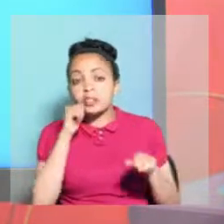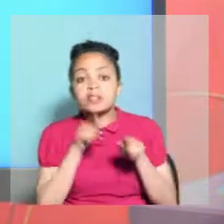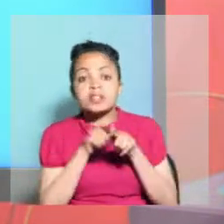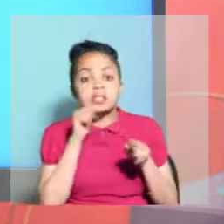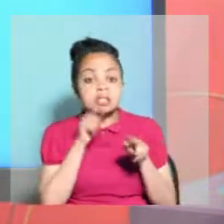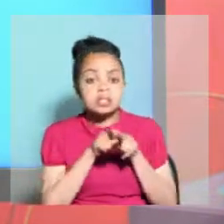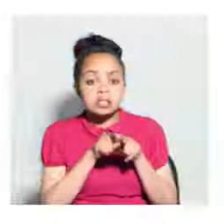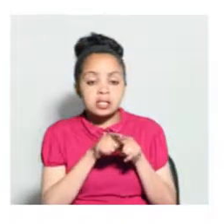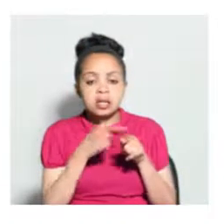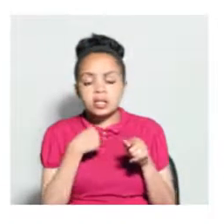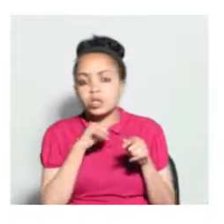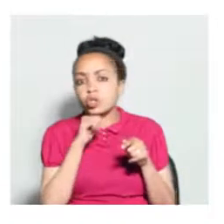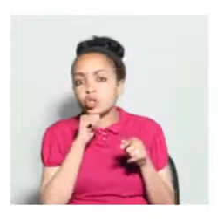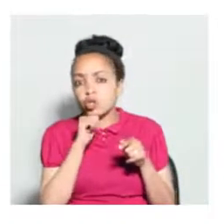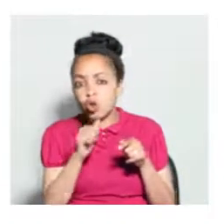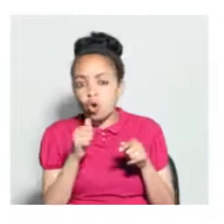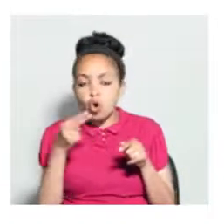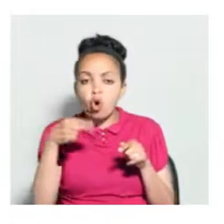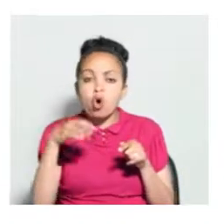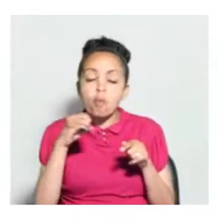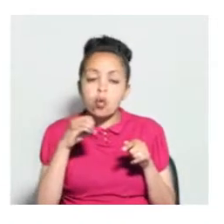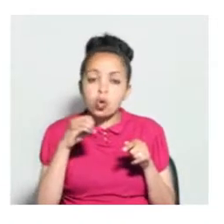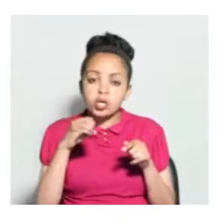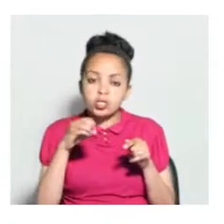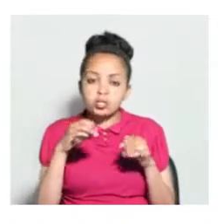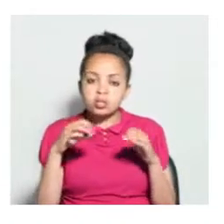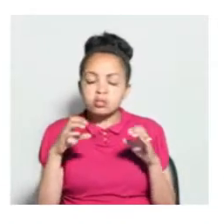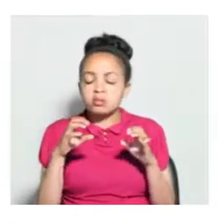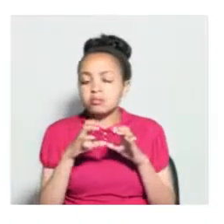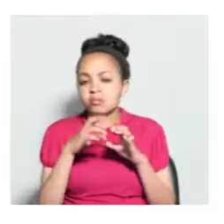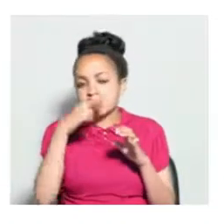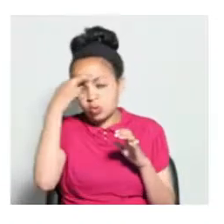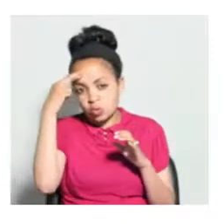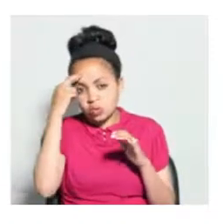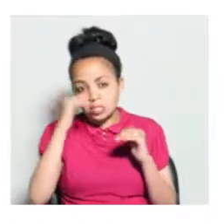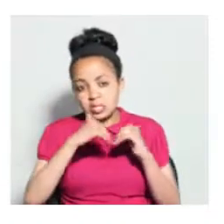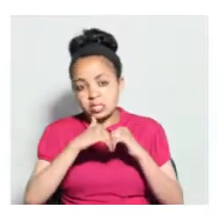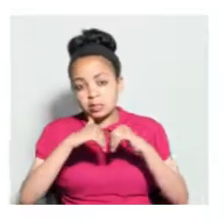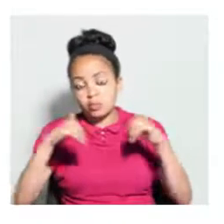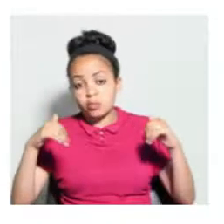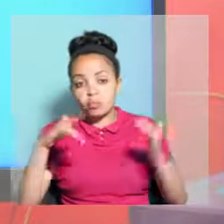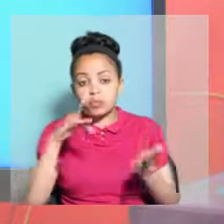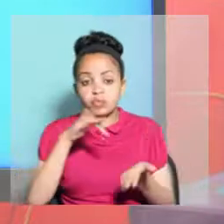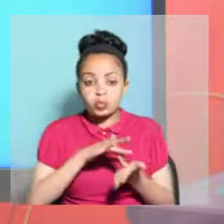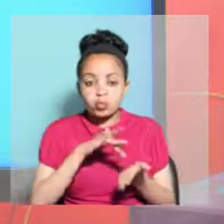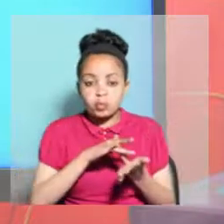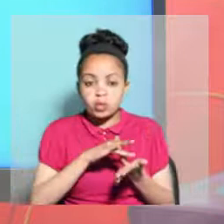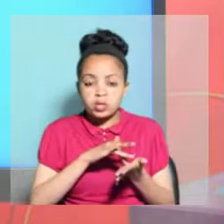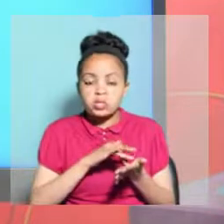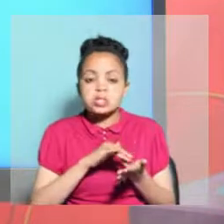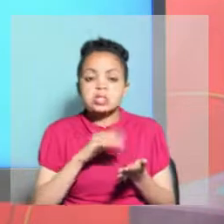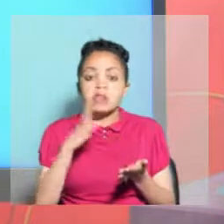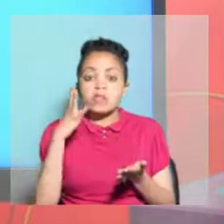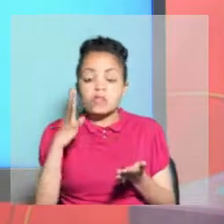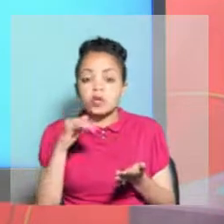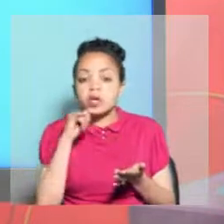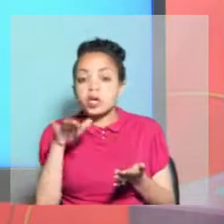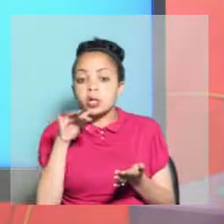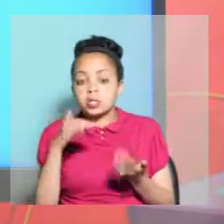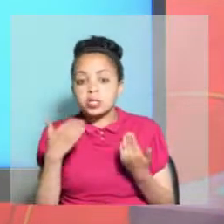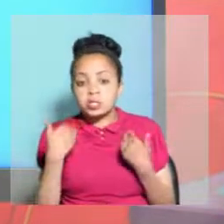here. There is no more homologous chromosome here because there is separation of centromere here. There is 4 daughter